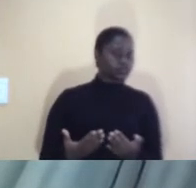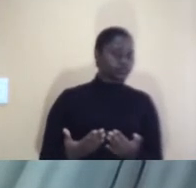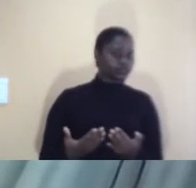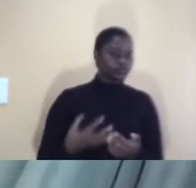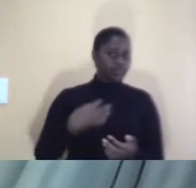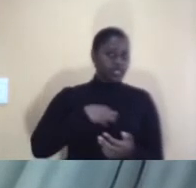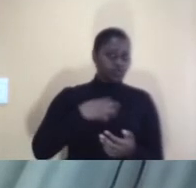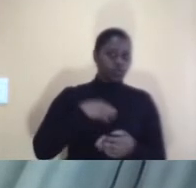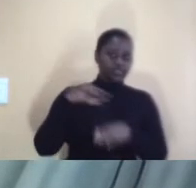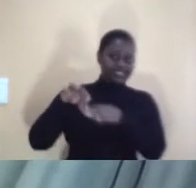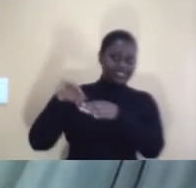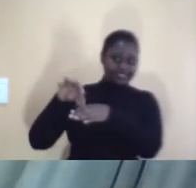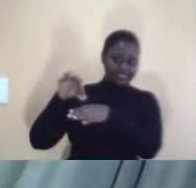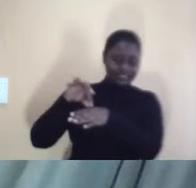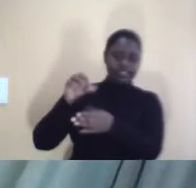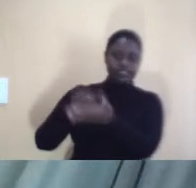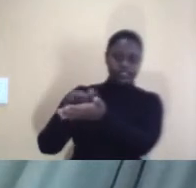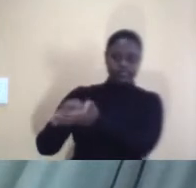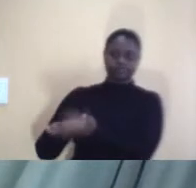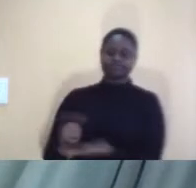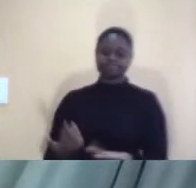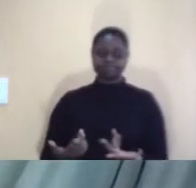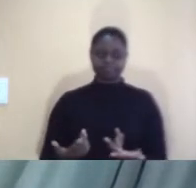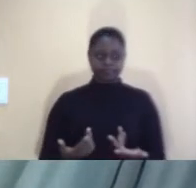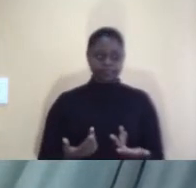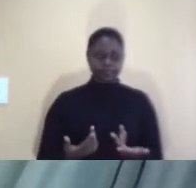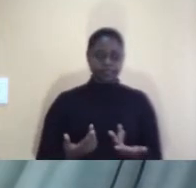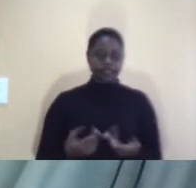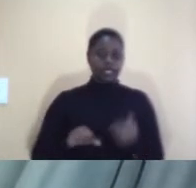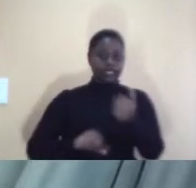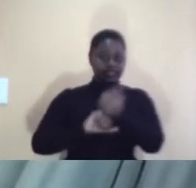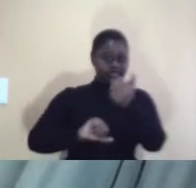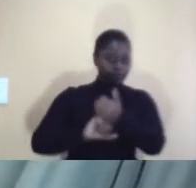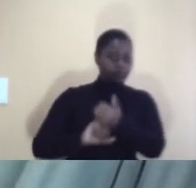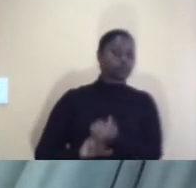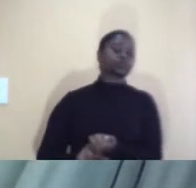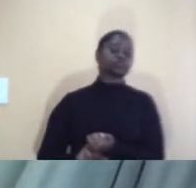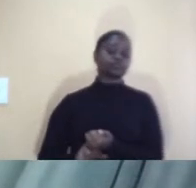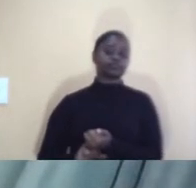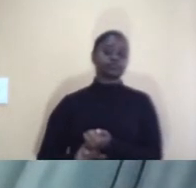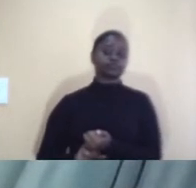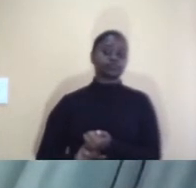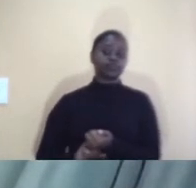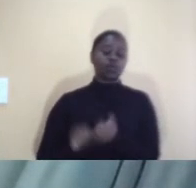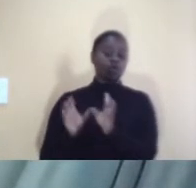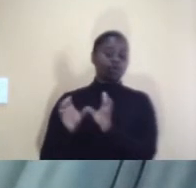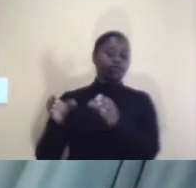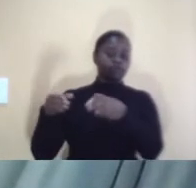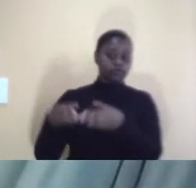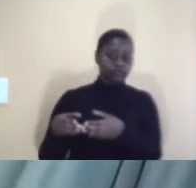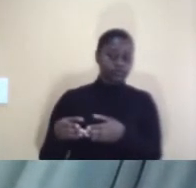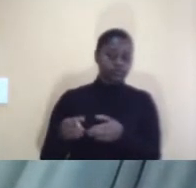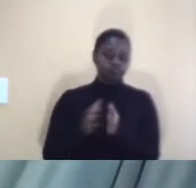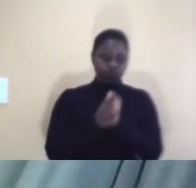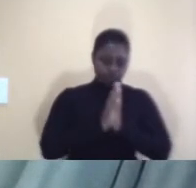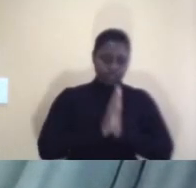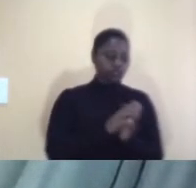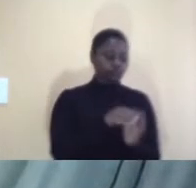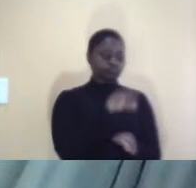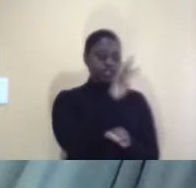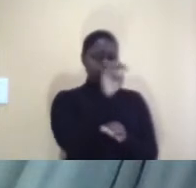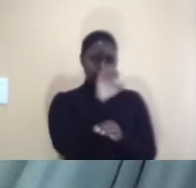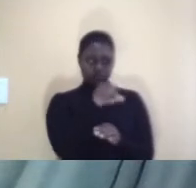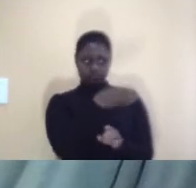own seed and selling it. In support of the researcher, we urge the Honorable MS to ensure